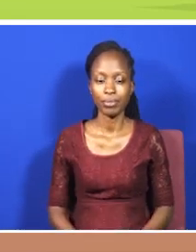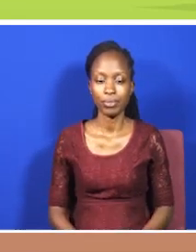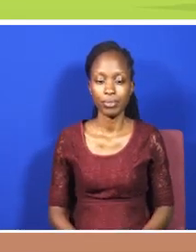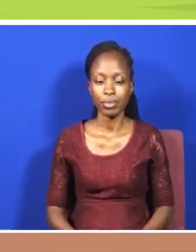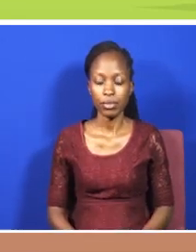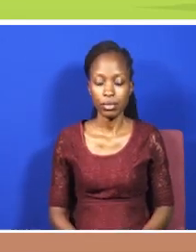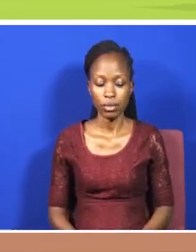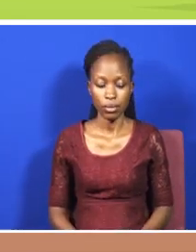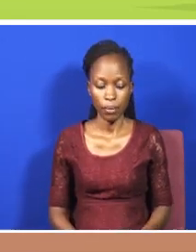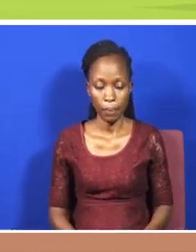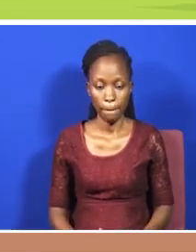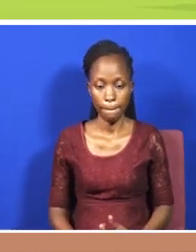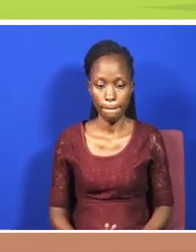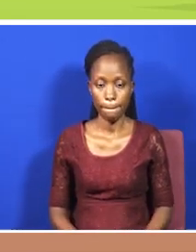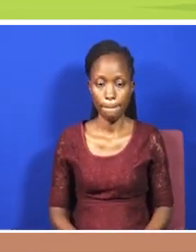home.